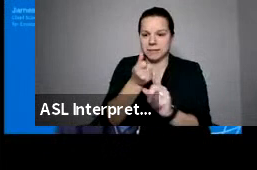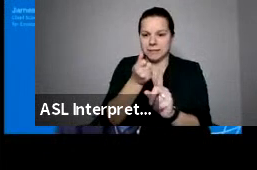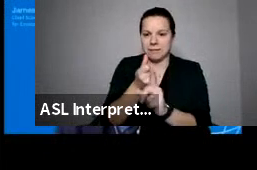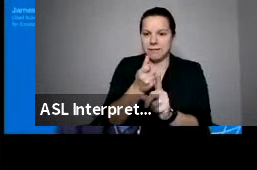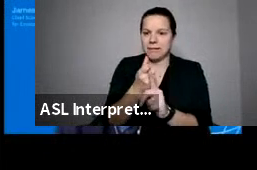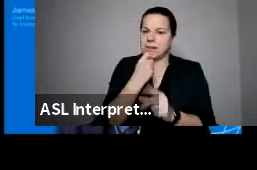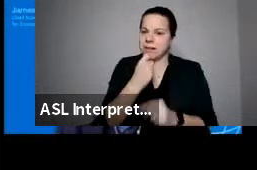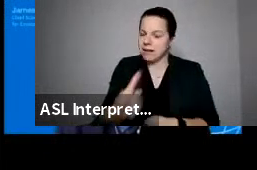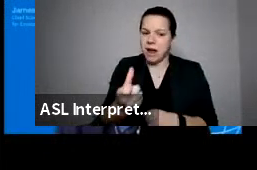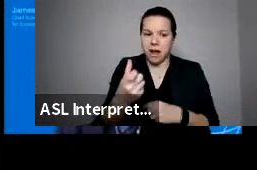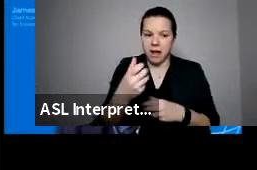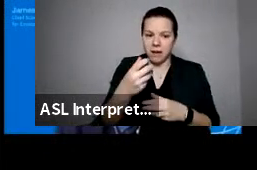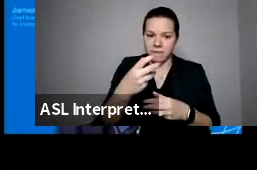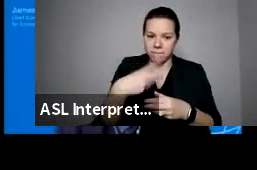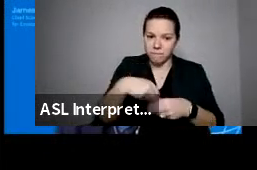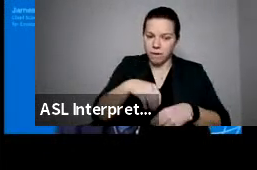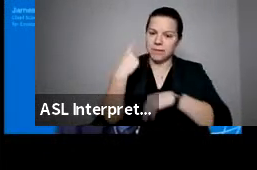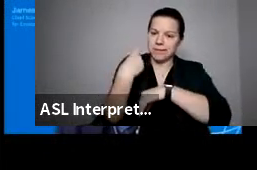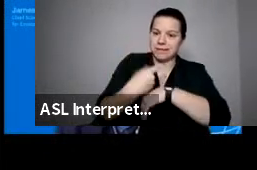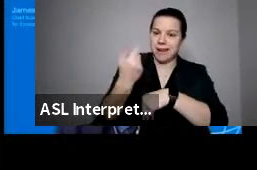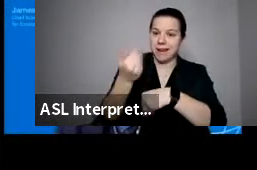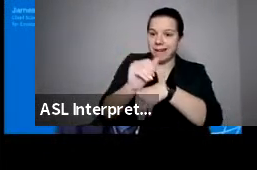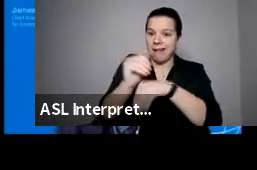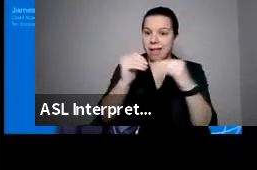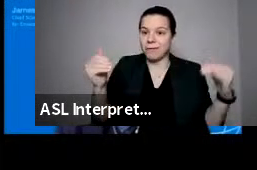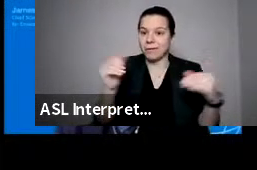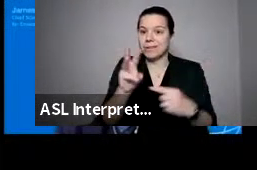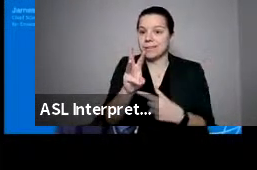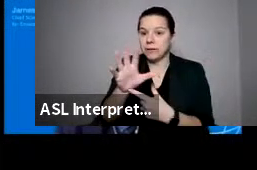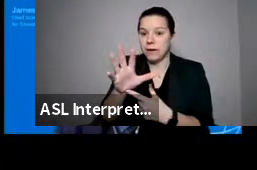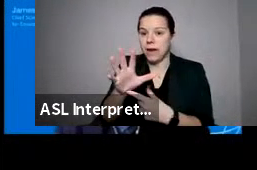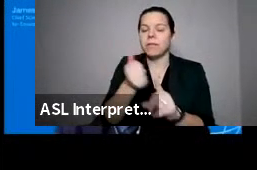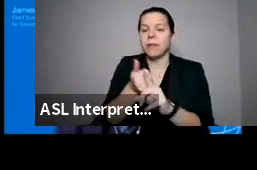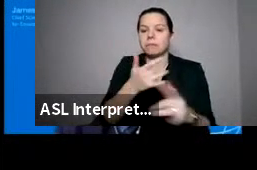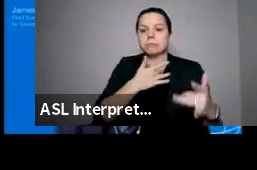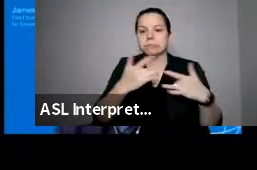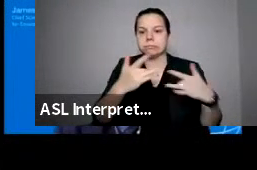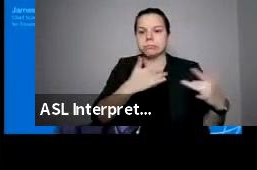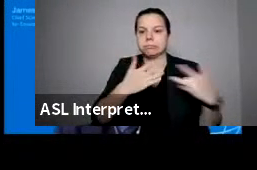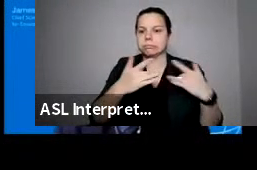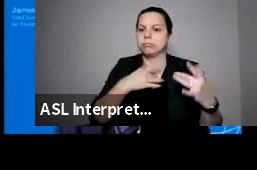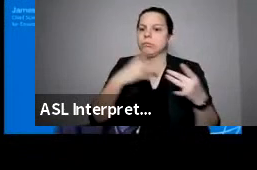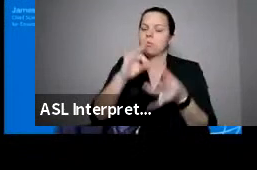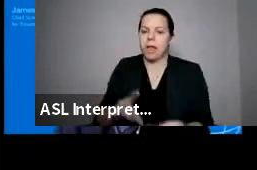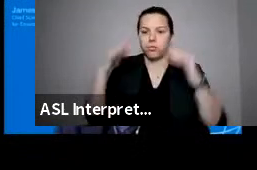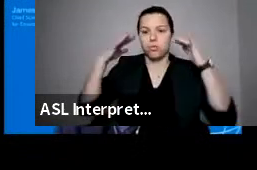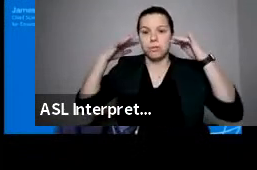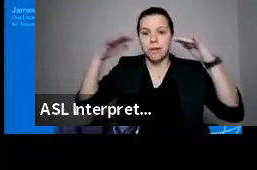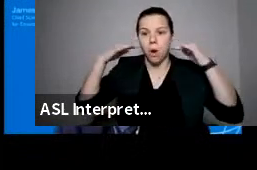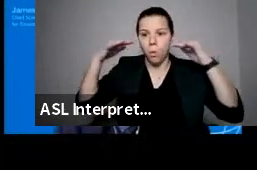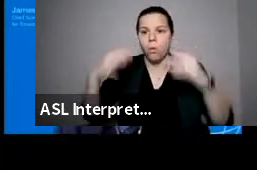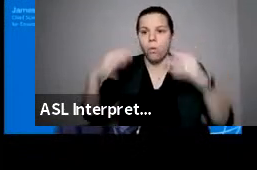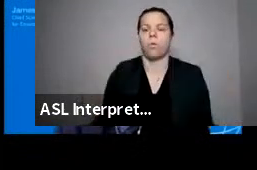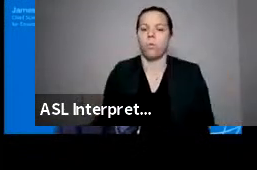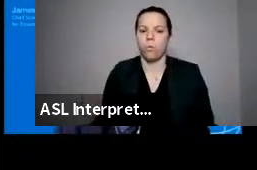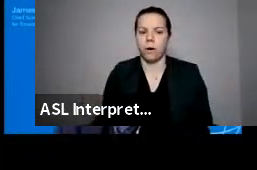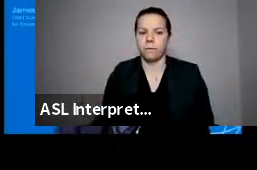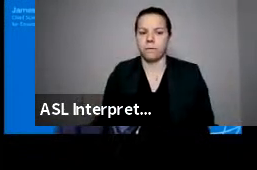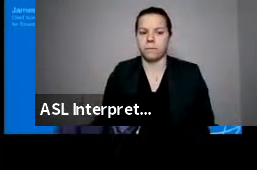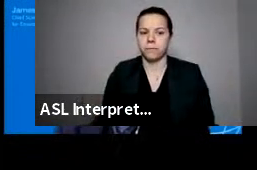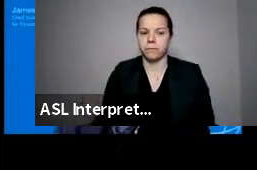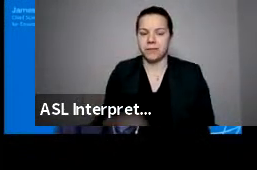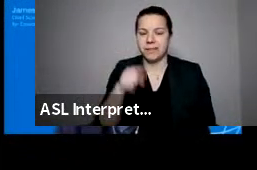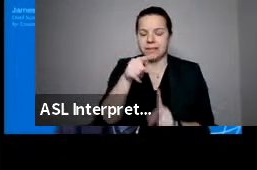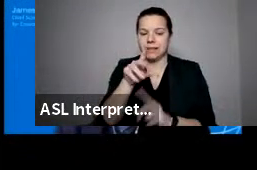this day-night noise level of 65, expressing concerns about aircraft noise and sharing it with, this is data